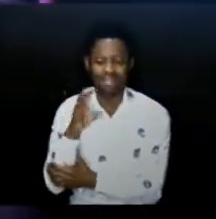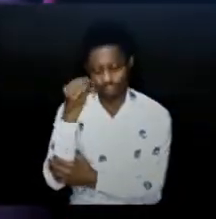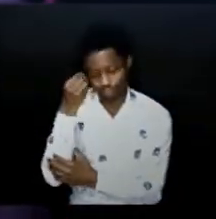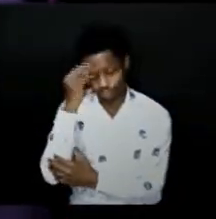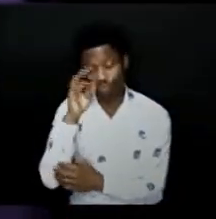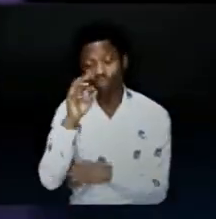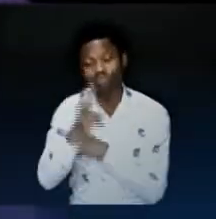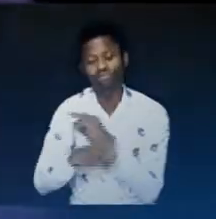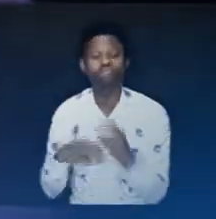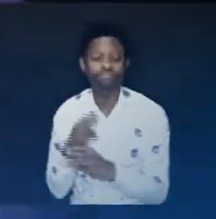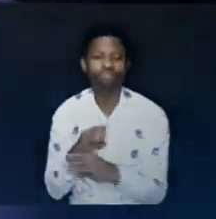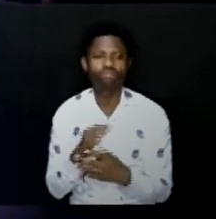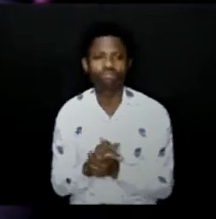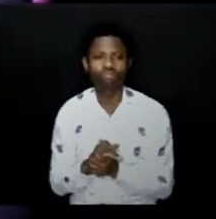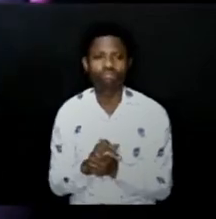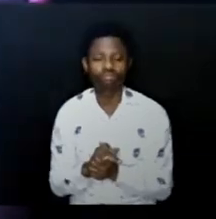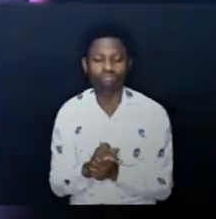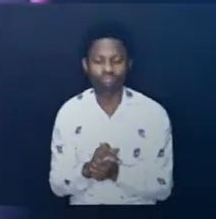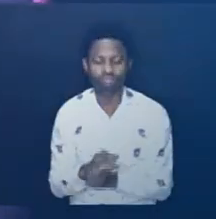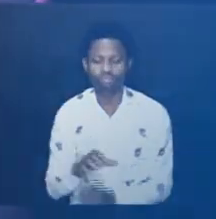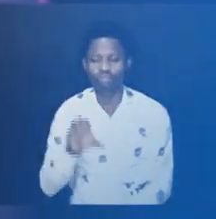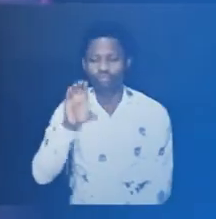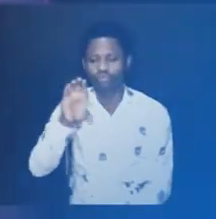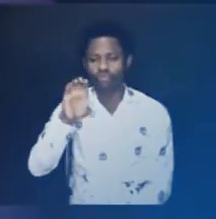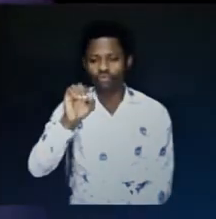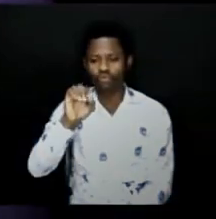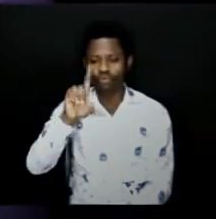Colossians 1:27.